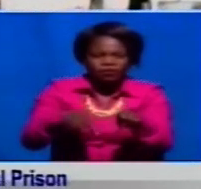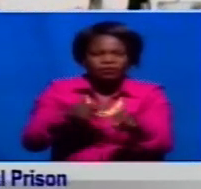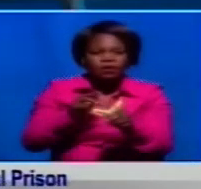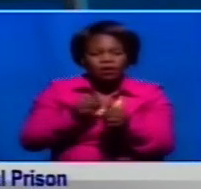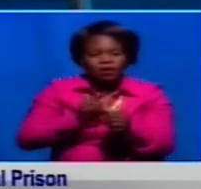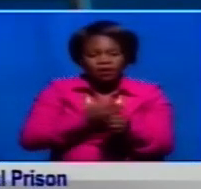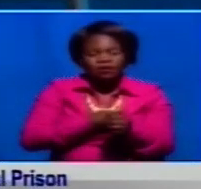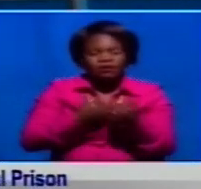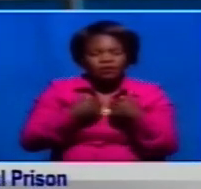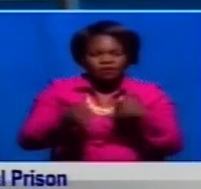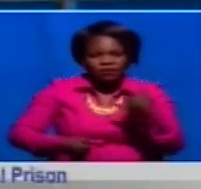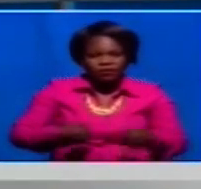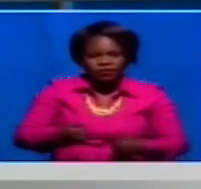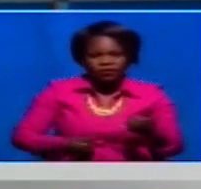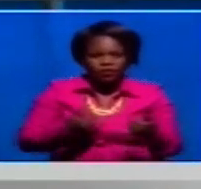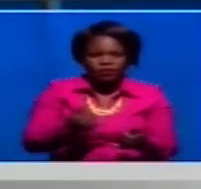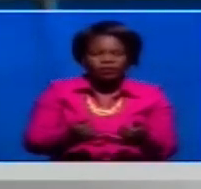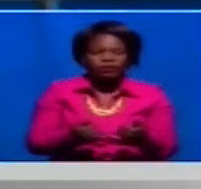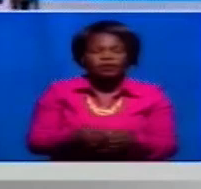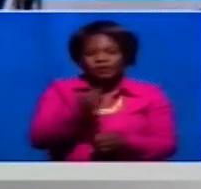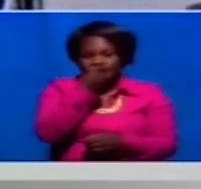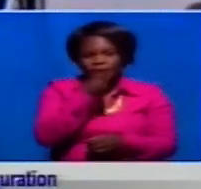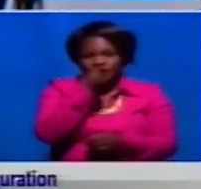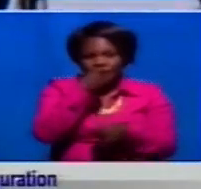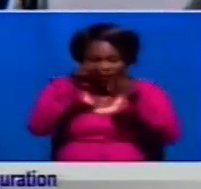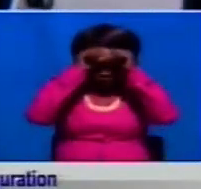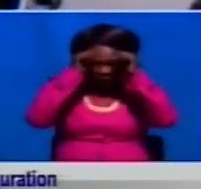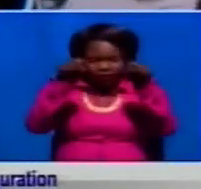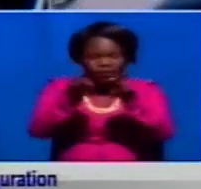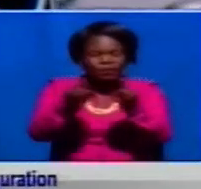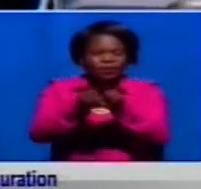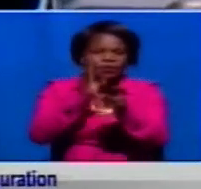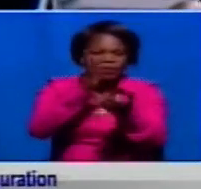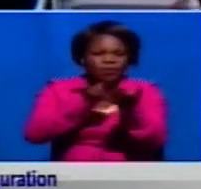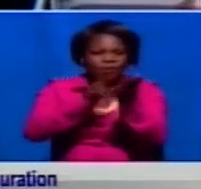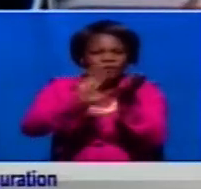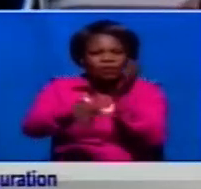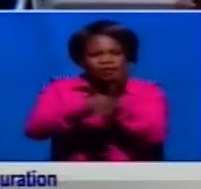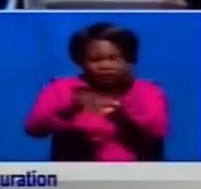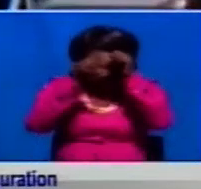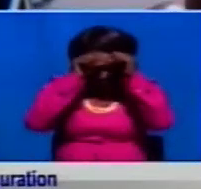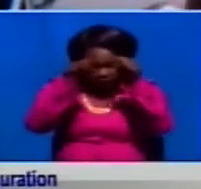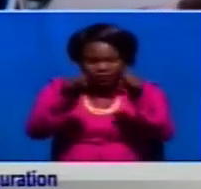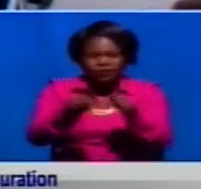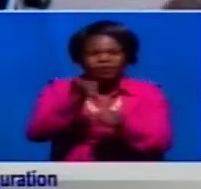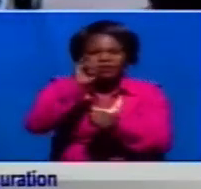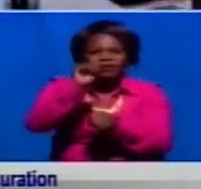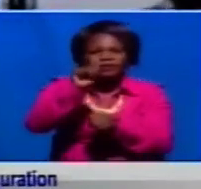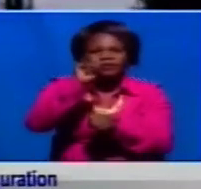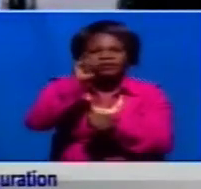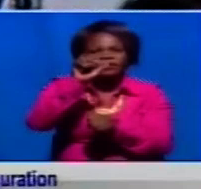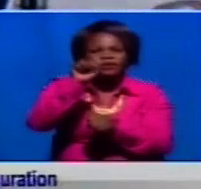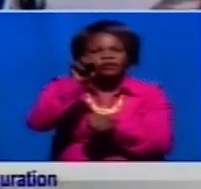from Zambia. Tanzanian President John Magufuli will be represented by his Vice President Samia Hassan, who has since